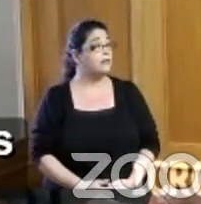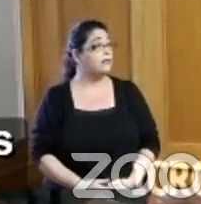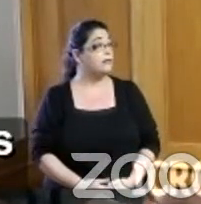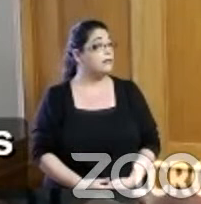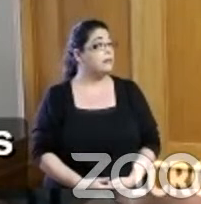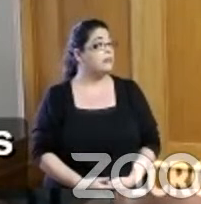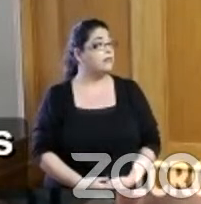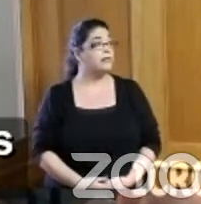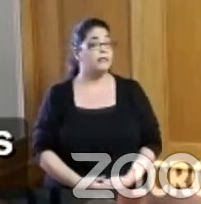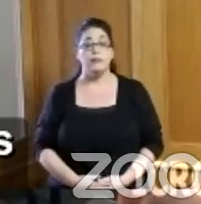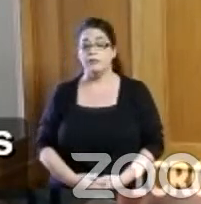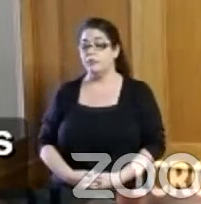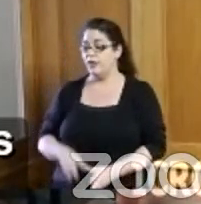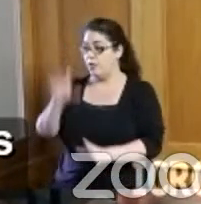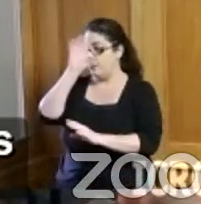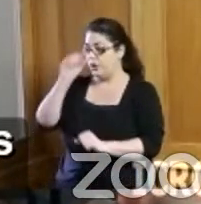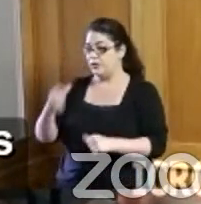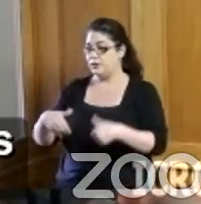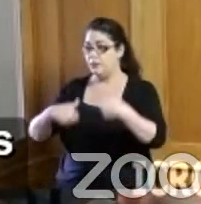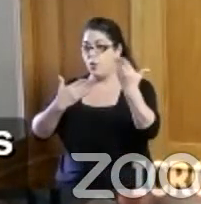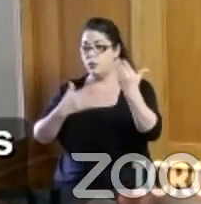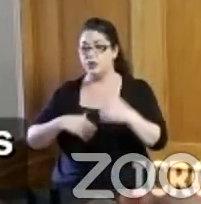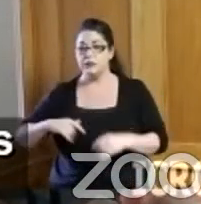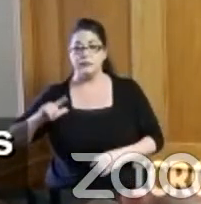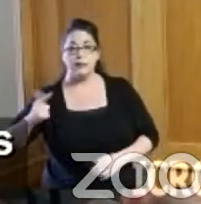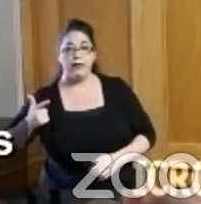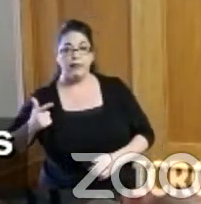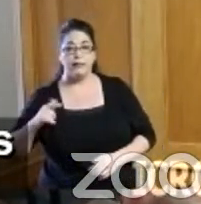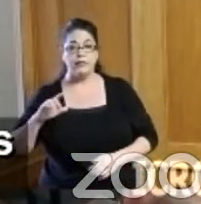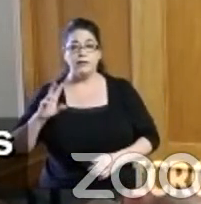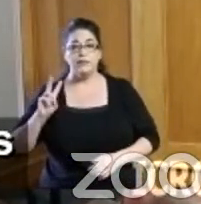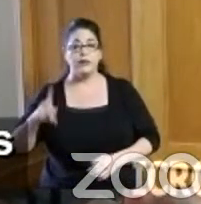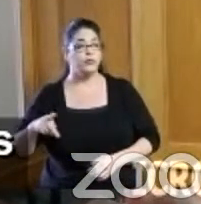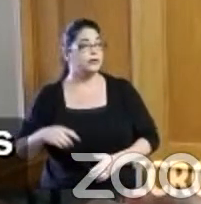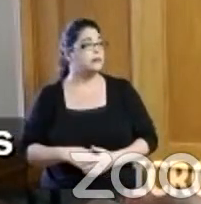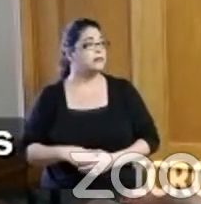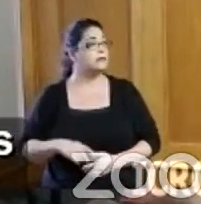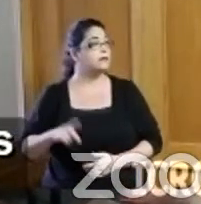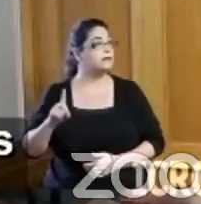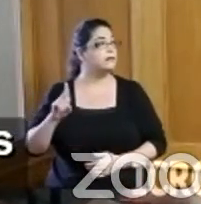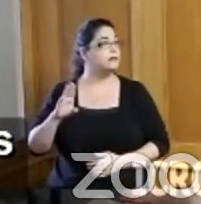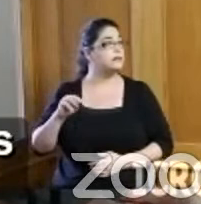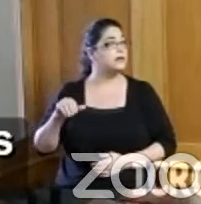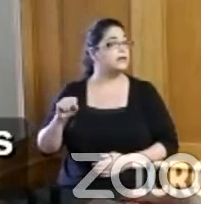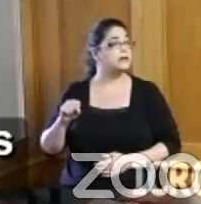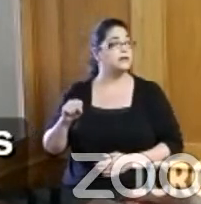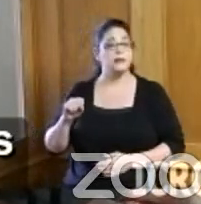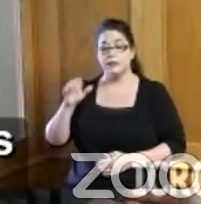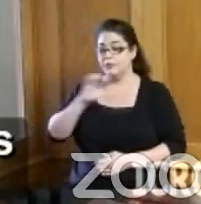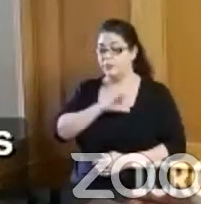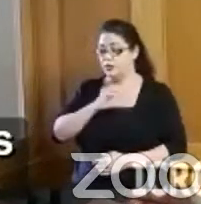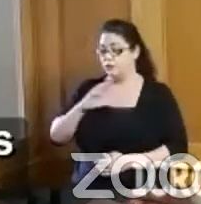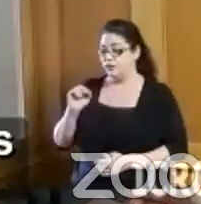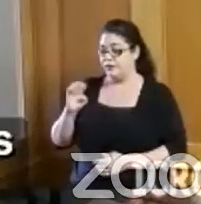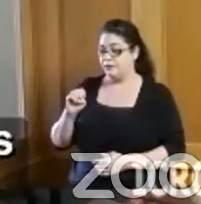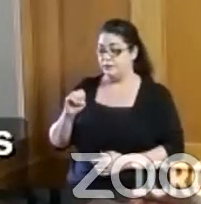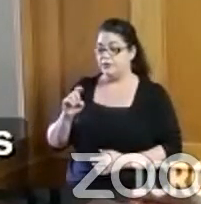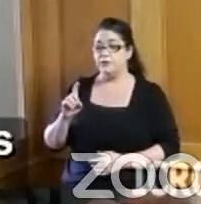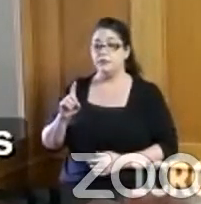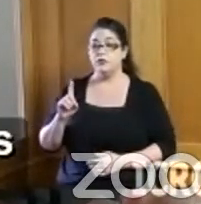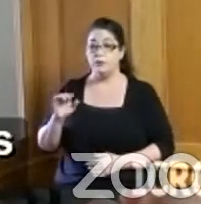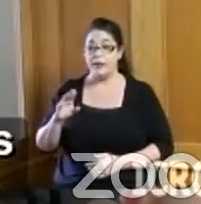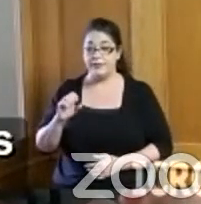Okay. I'd like to make a motion to close the hearing. Second. Commissioner Semardumas? Yes. Commissioner Reese? Yes. Commissioner Driehaus?